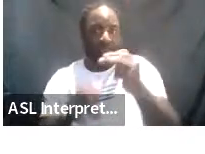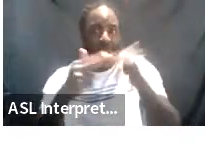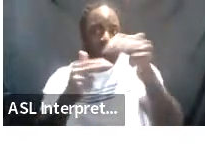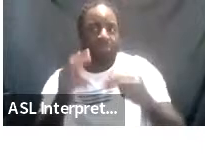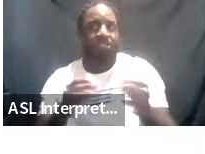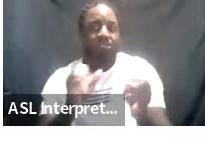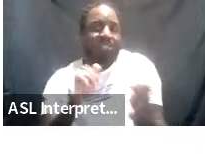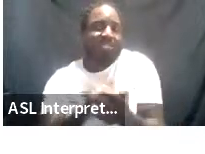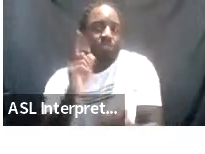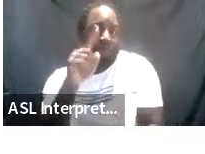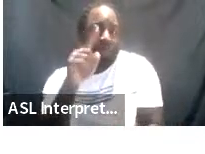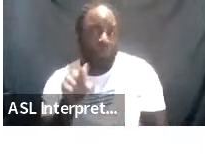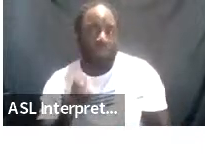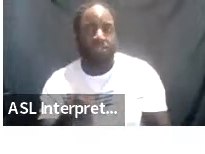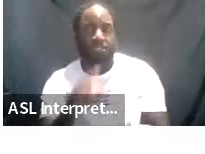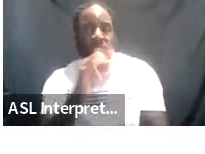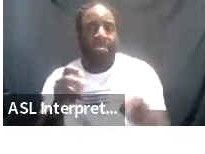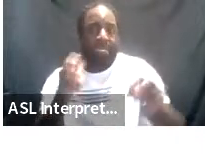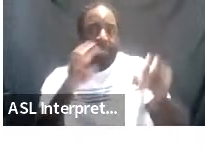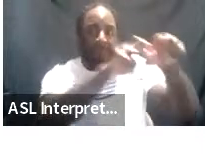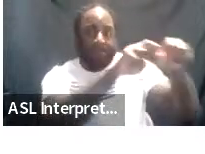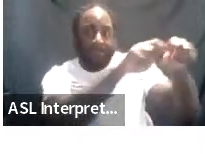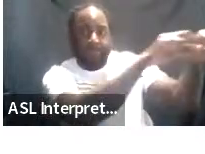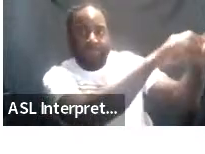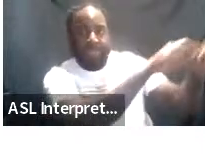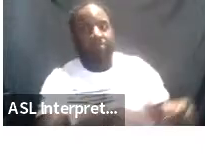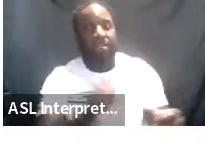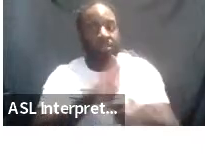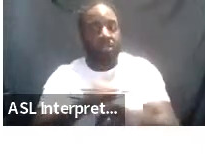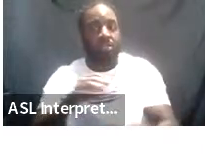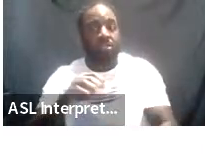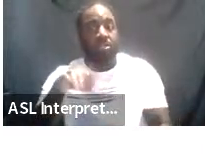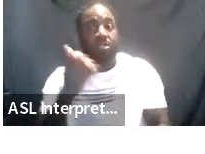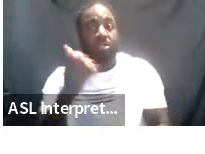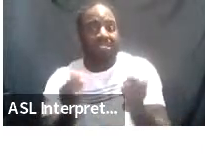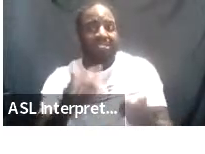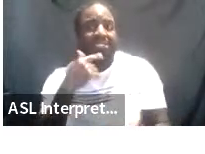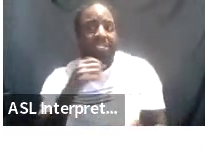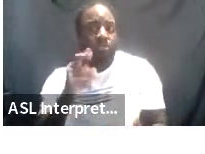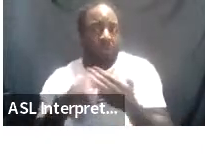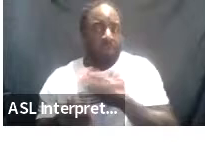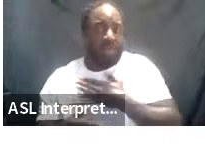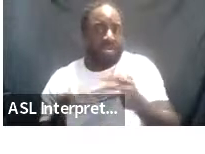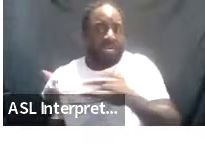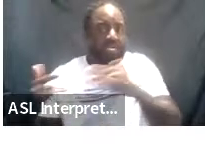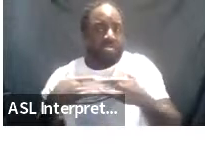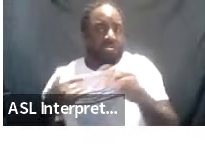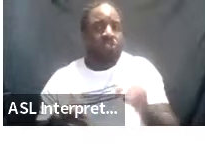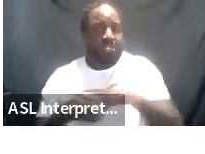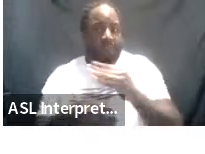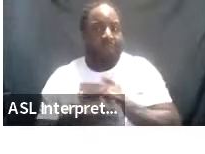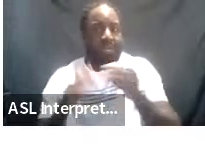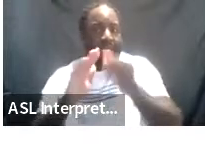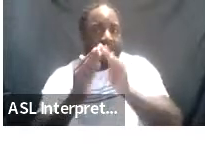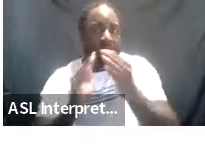one question. And piggybacking on that, one of the concerns I have in my community, we